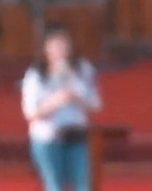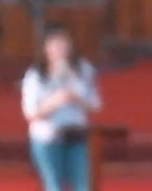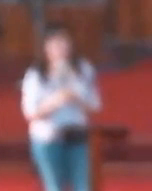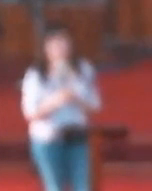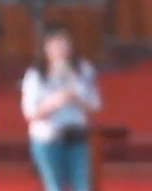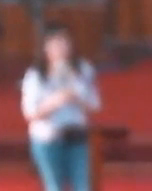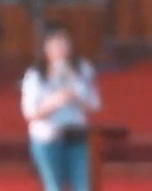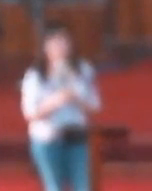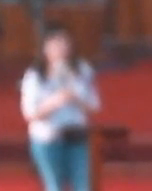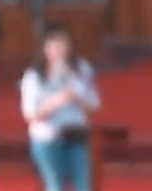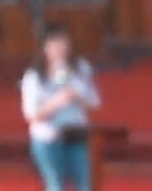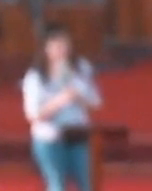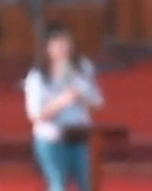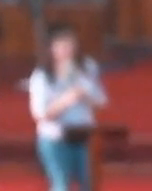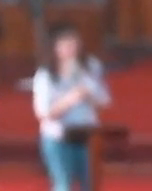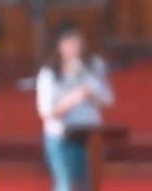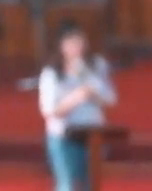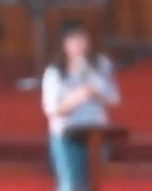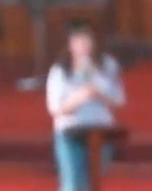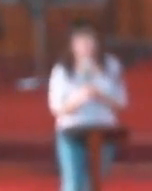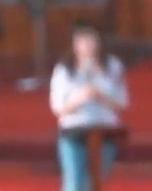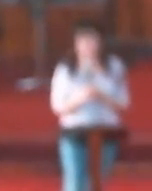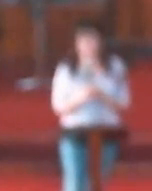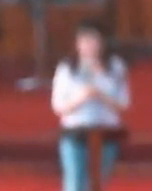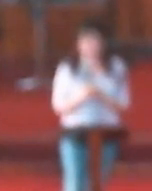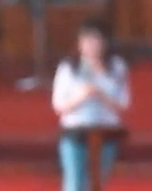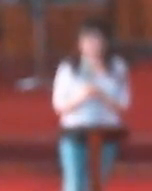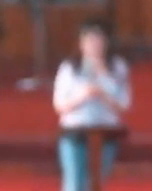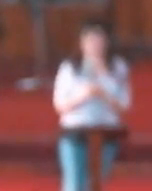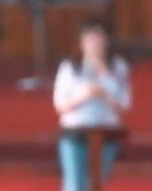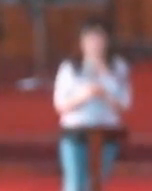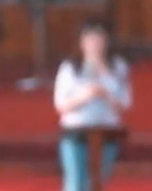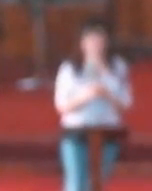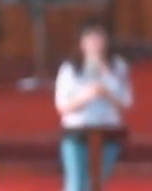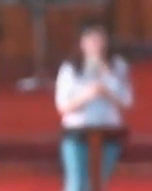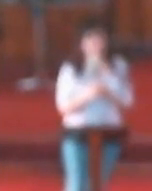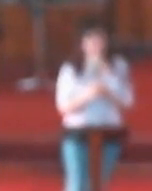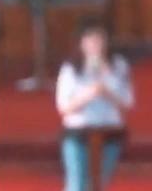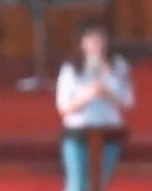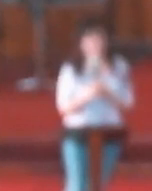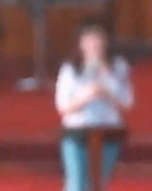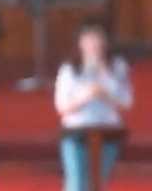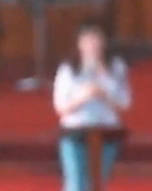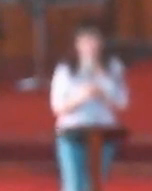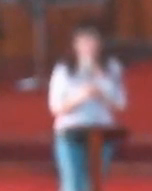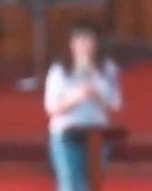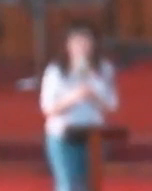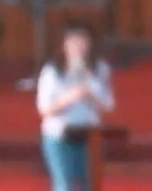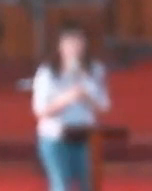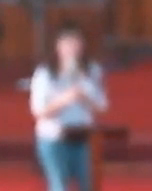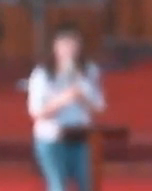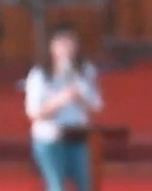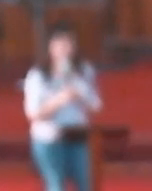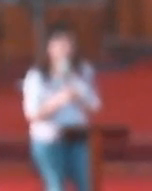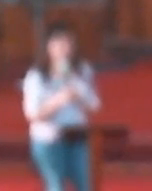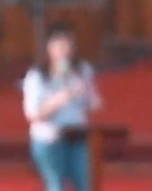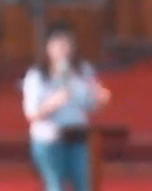necesitamos renovar eso. And the Lord told me, Paul, there is a lot of bad teaching, a lot of erroneous